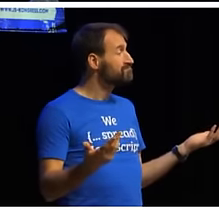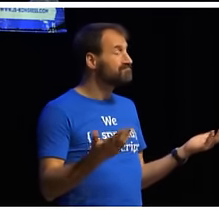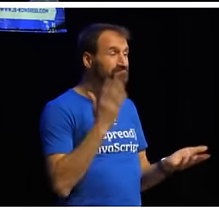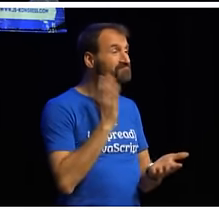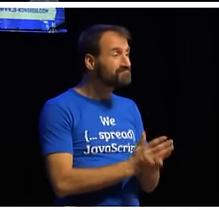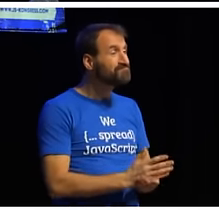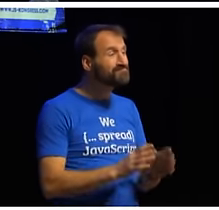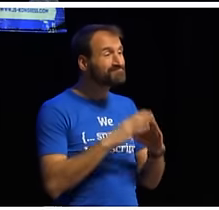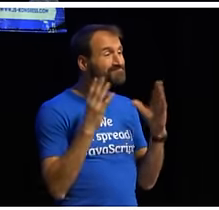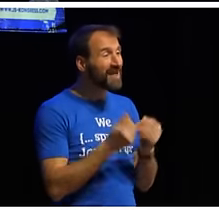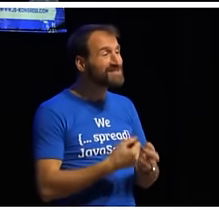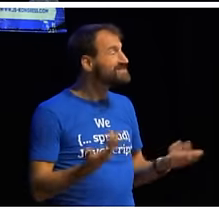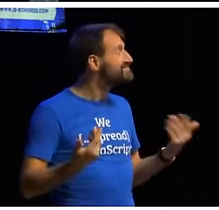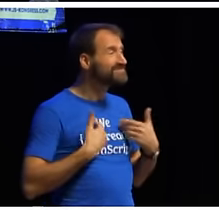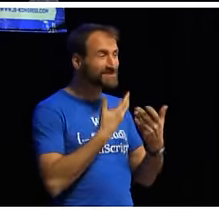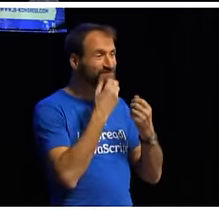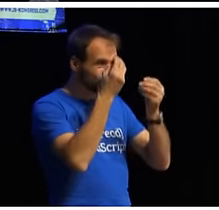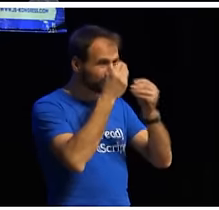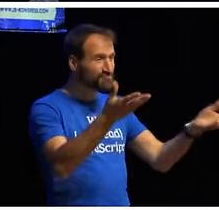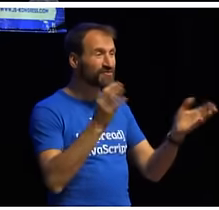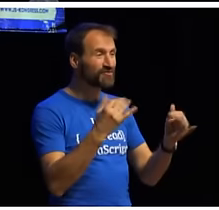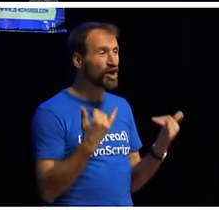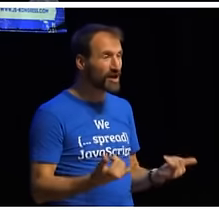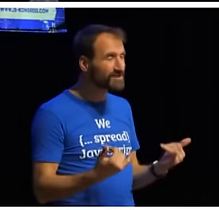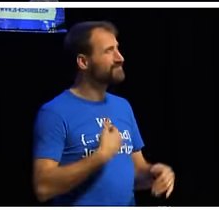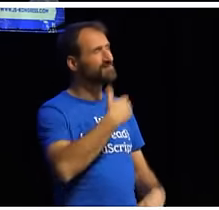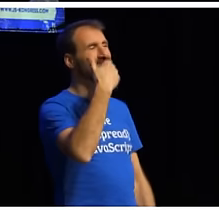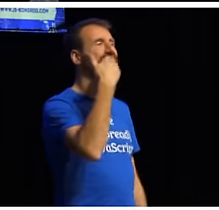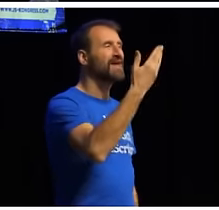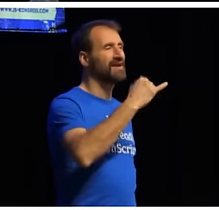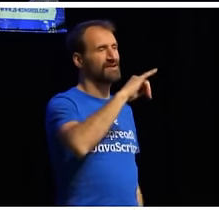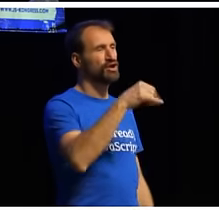that's all I have for you today. I want to thank Yuri